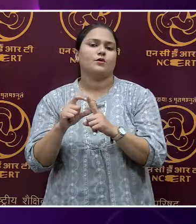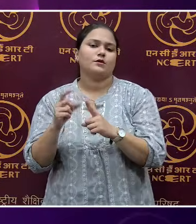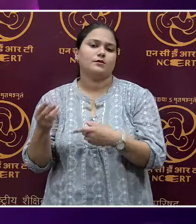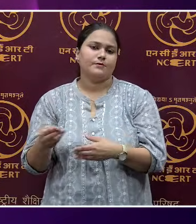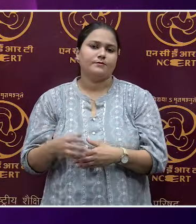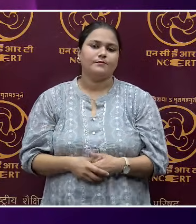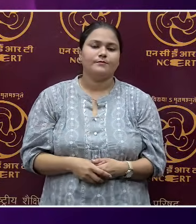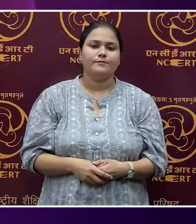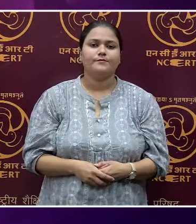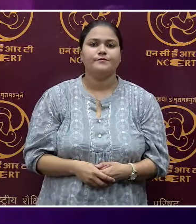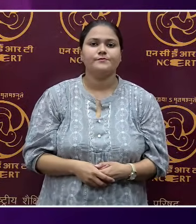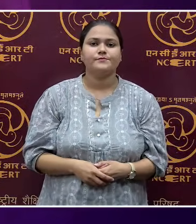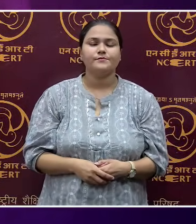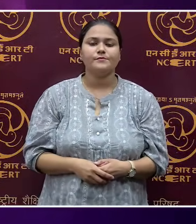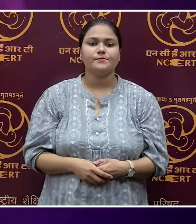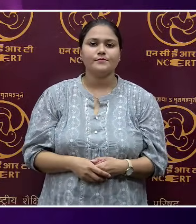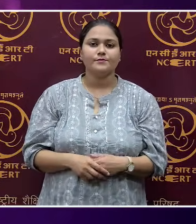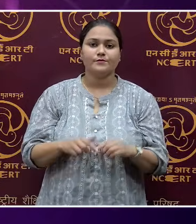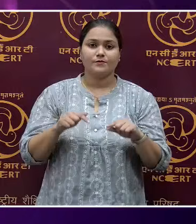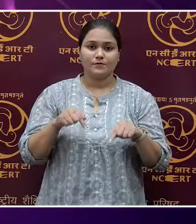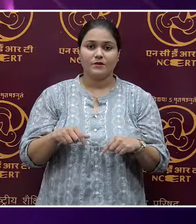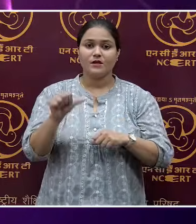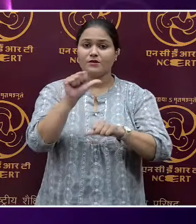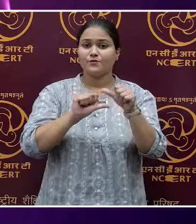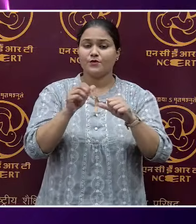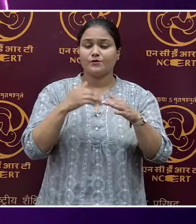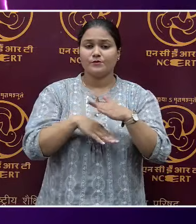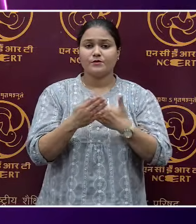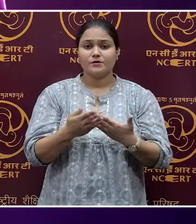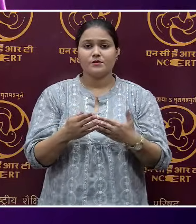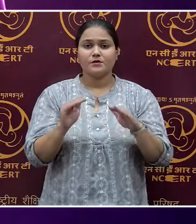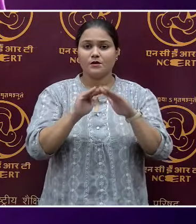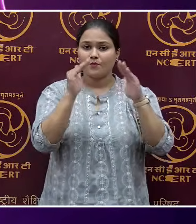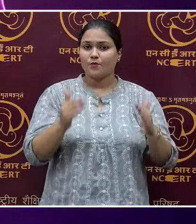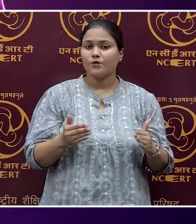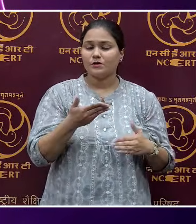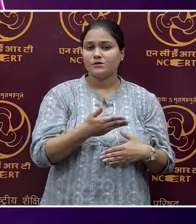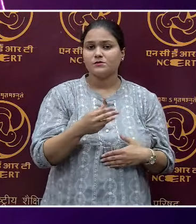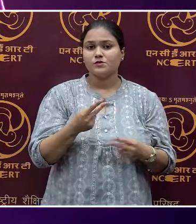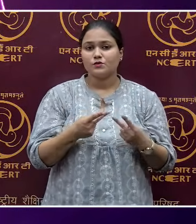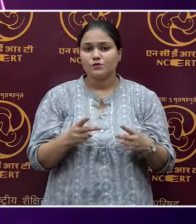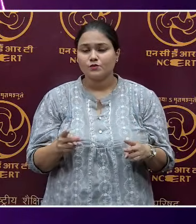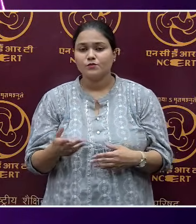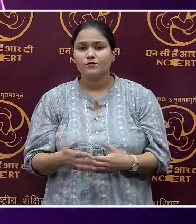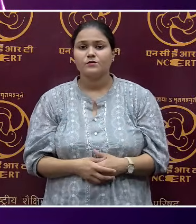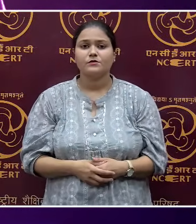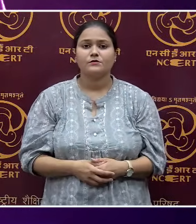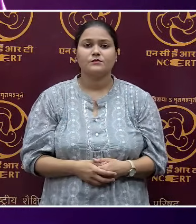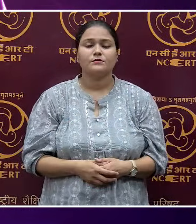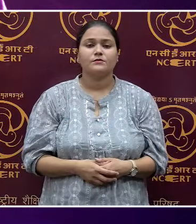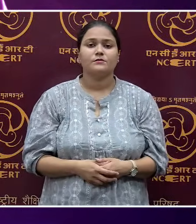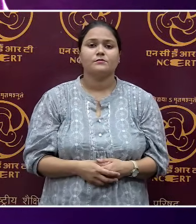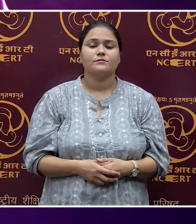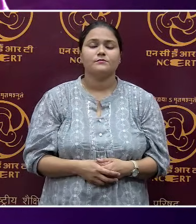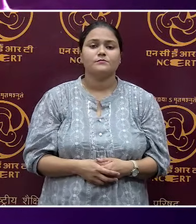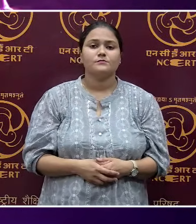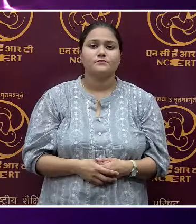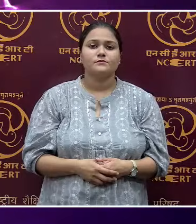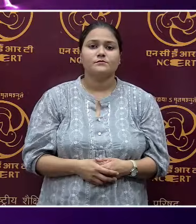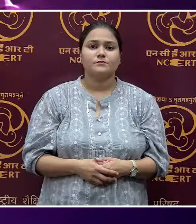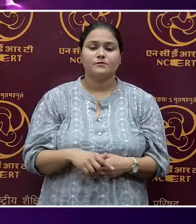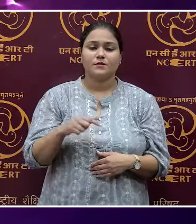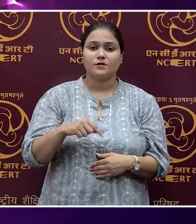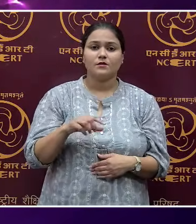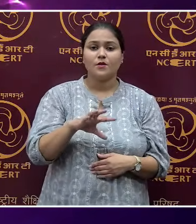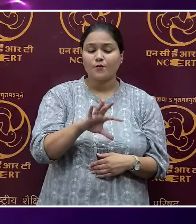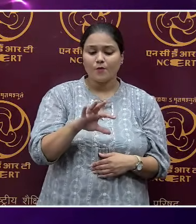Yeah. So for this, in the programming, the modulo operator are used, represented by the % symbol, you can see, is used to